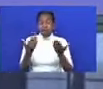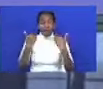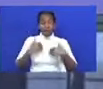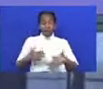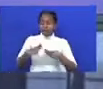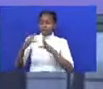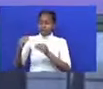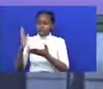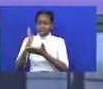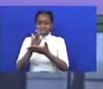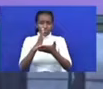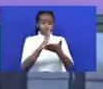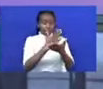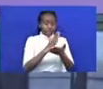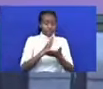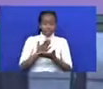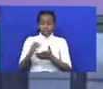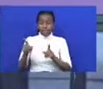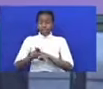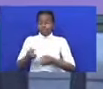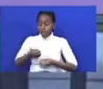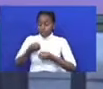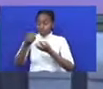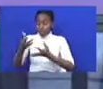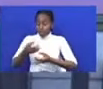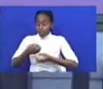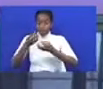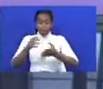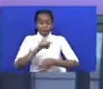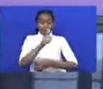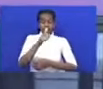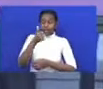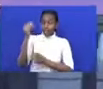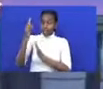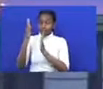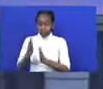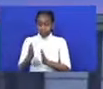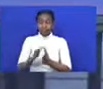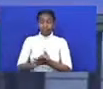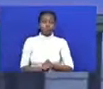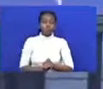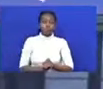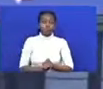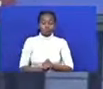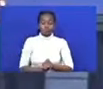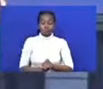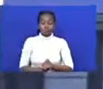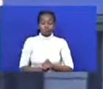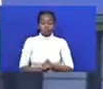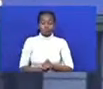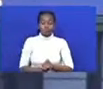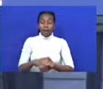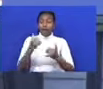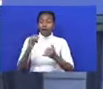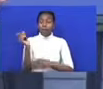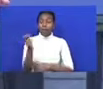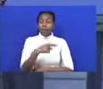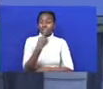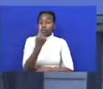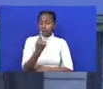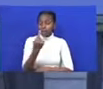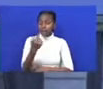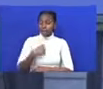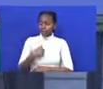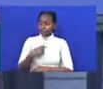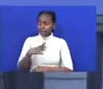just sharing with my dear brother, Pastor Porju. I went to Wolfbeck in January and I was